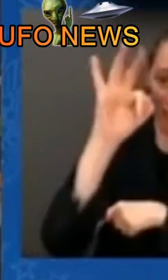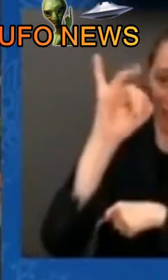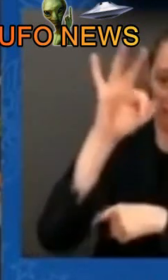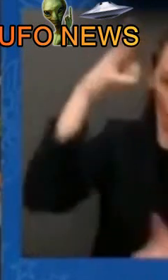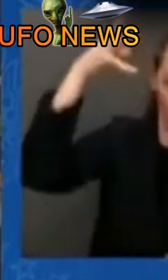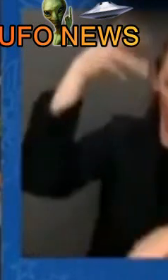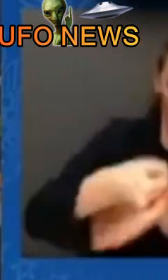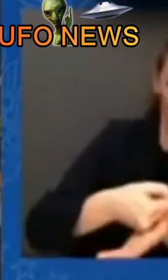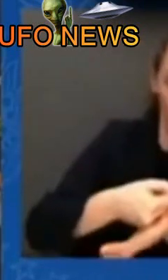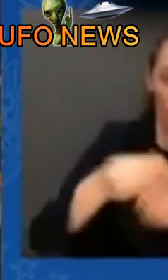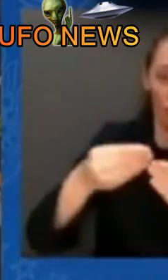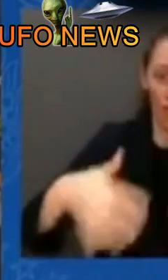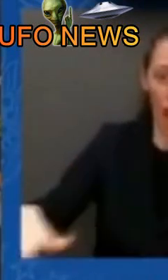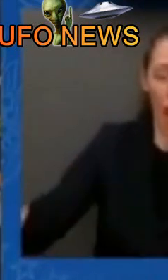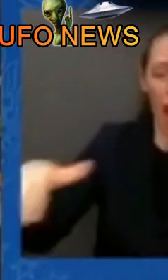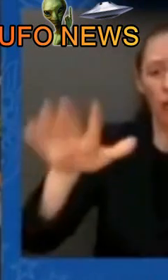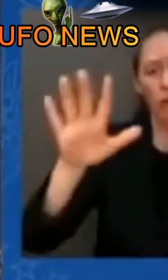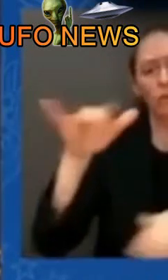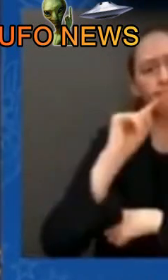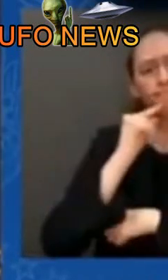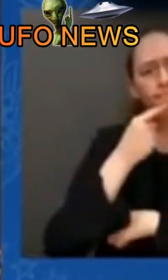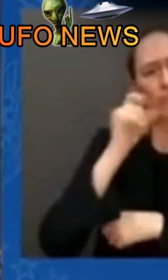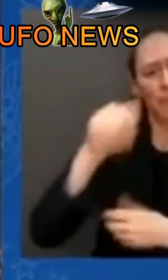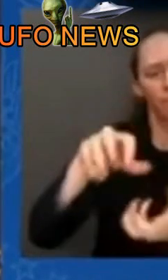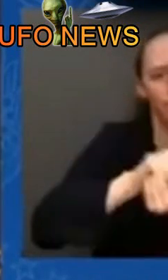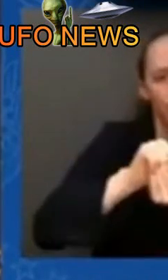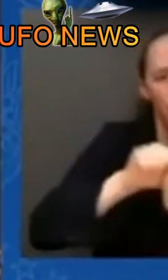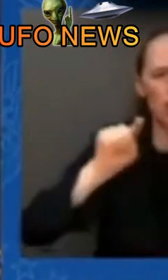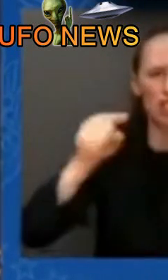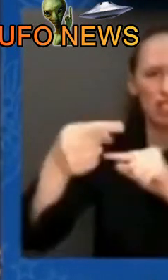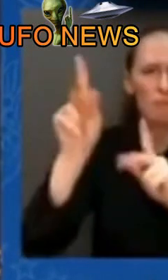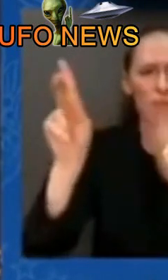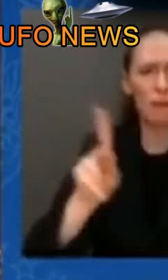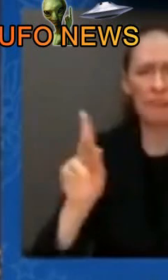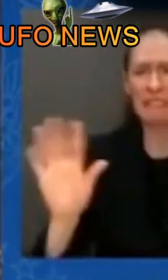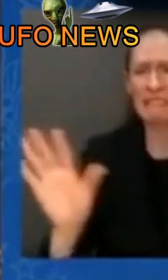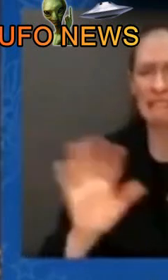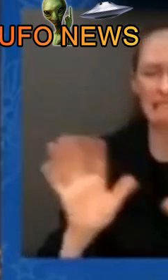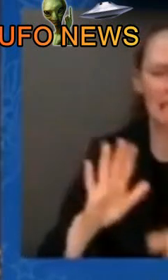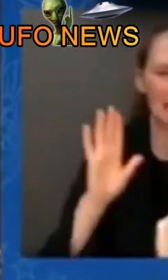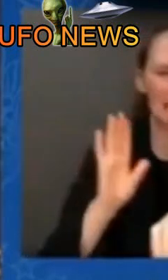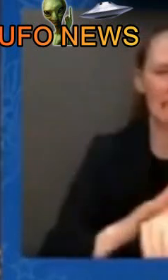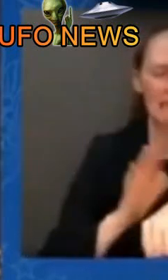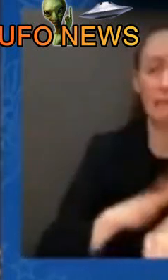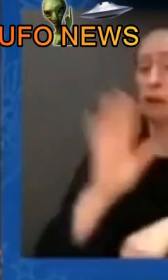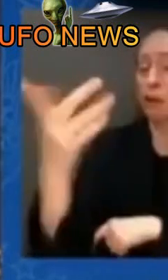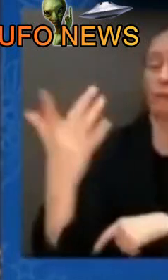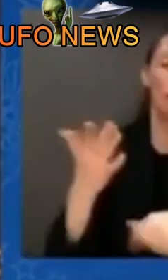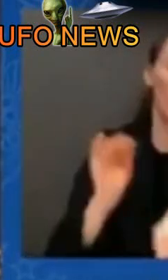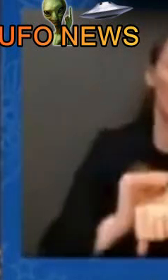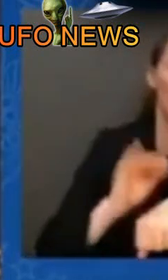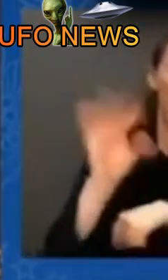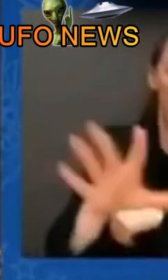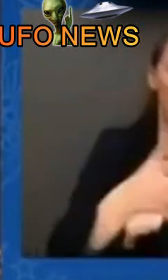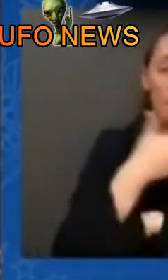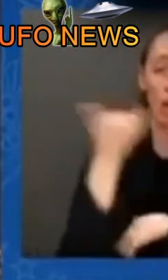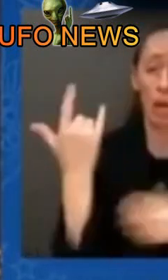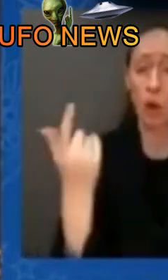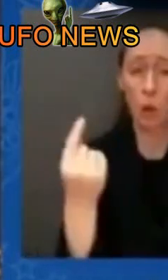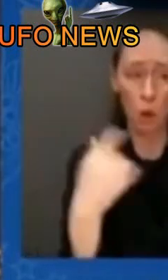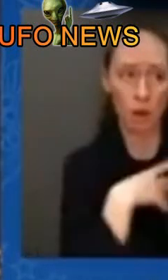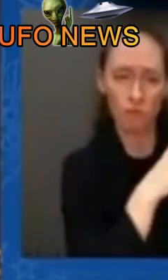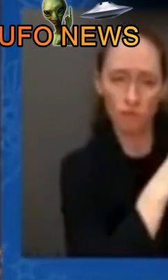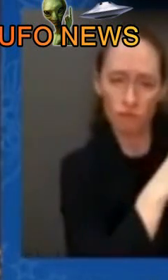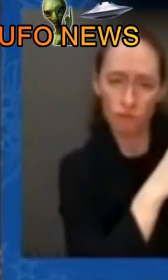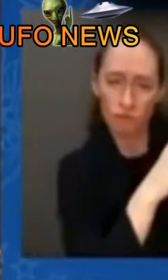it was shot down where people lived. Instead, we tracked it closely, we analyzed its capabilities, and we learned